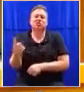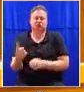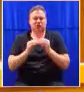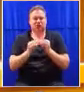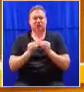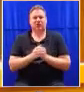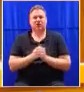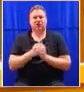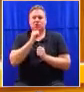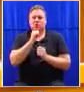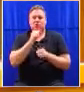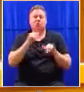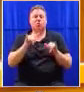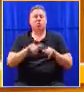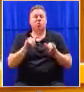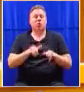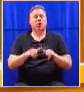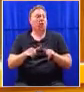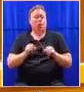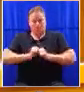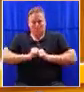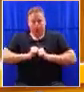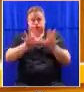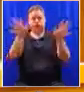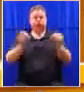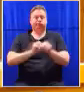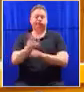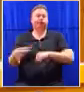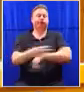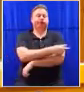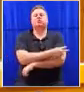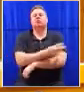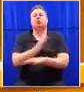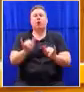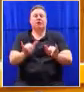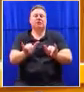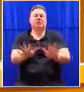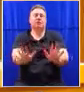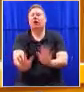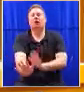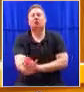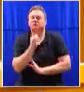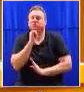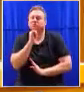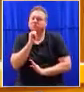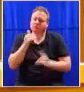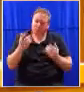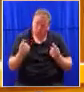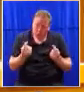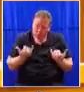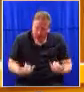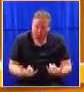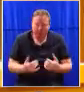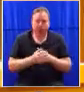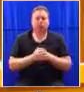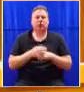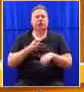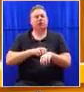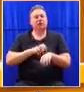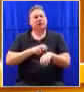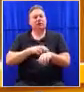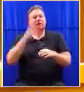for the explosion of cases, then it might be already too late. These plans must make provision for additional critical